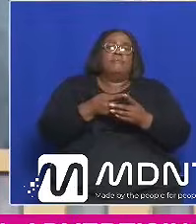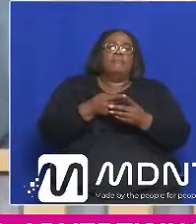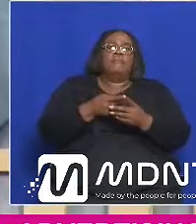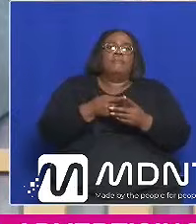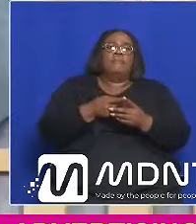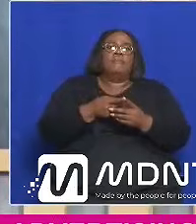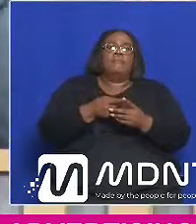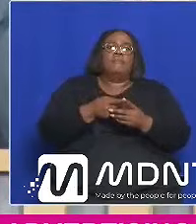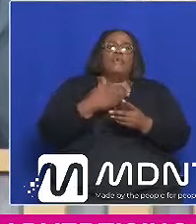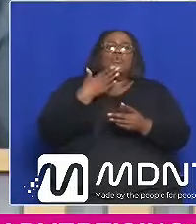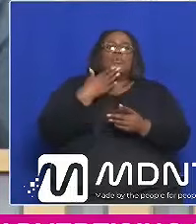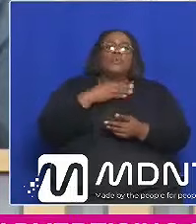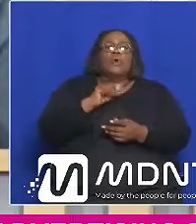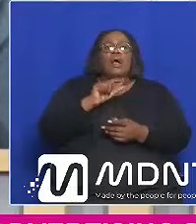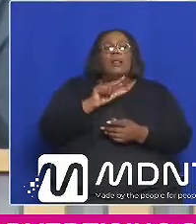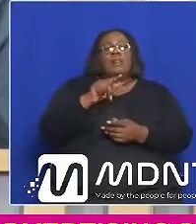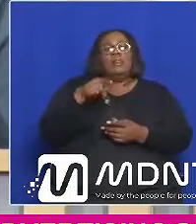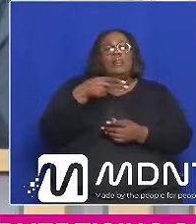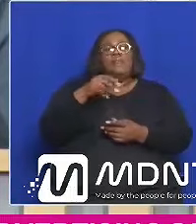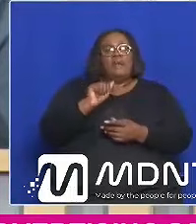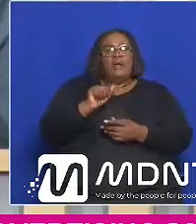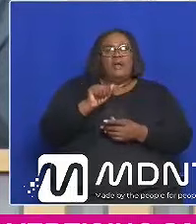this other entity in Angola.